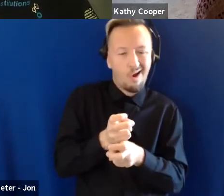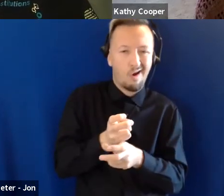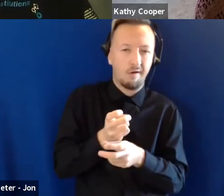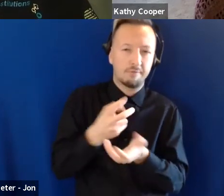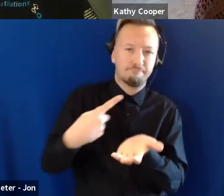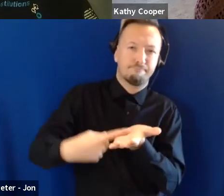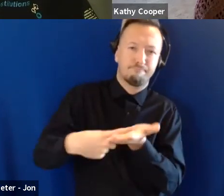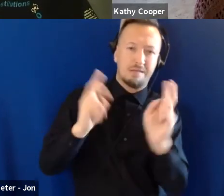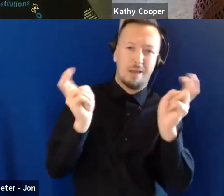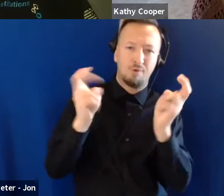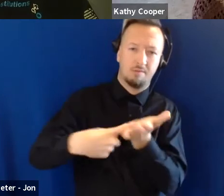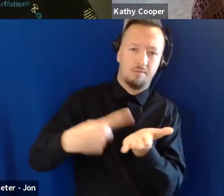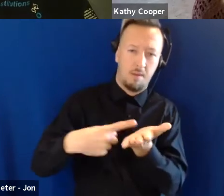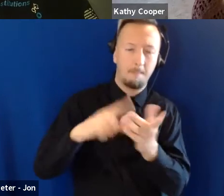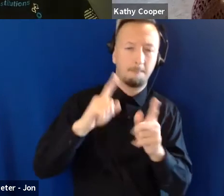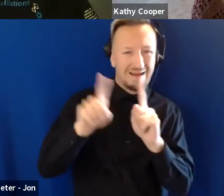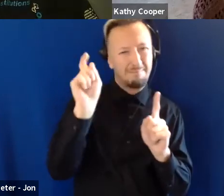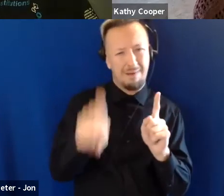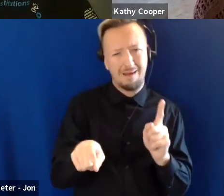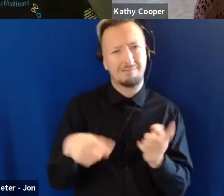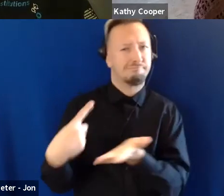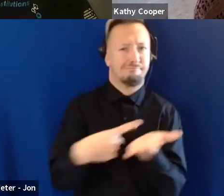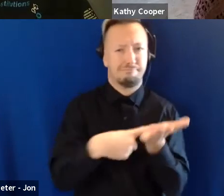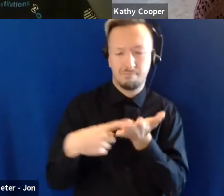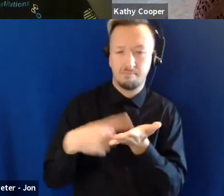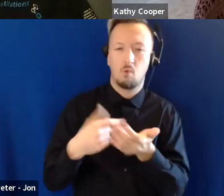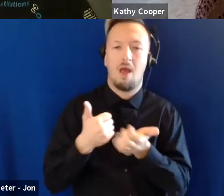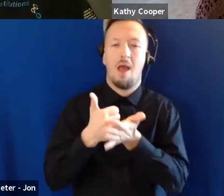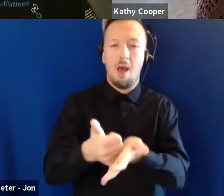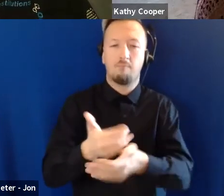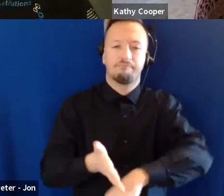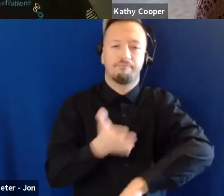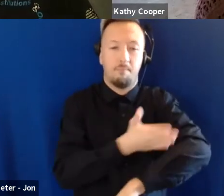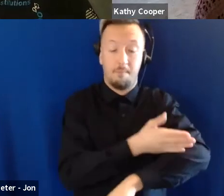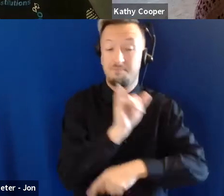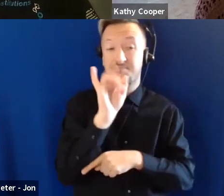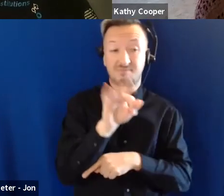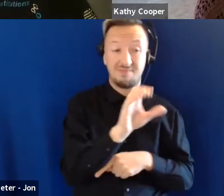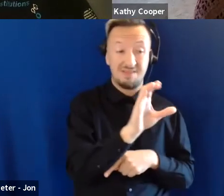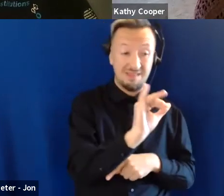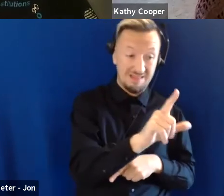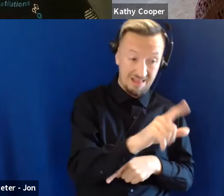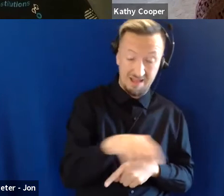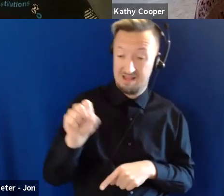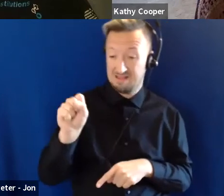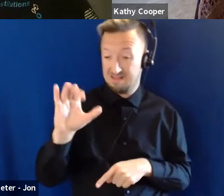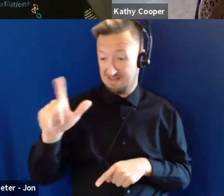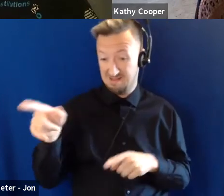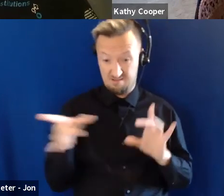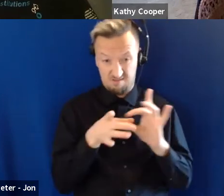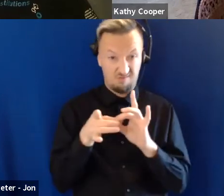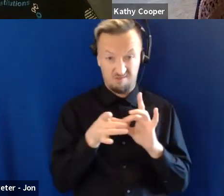order to make your state better. And if you don't have a good relationship between your SILC and your CILs, you really can't have